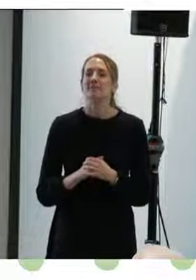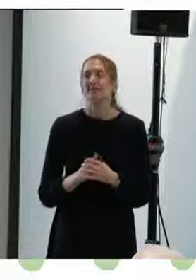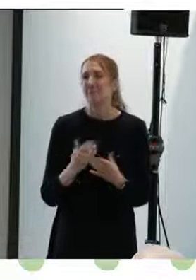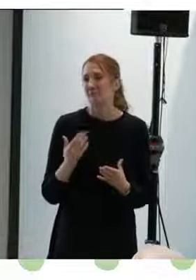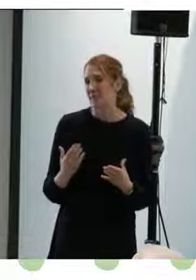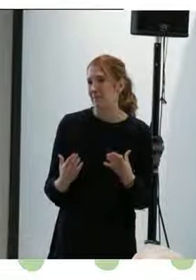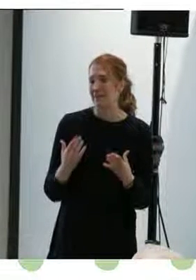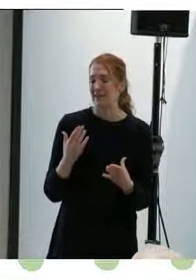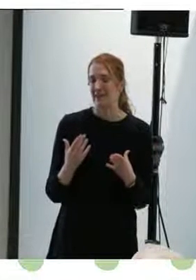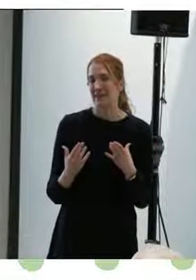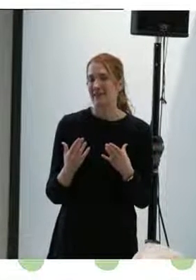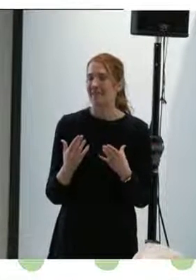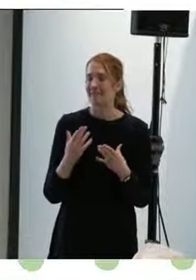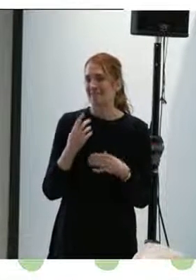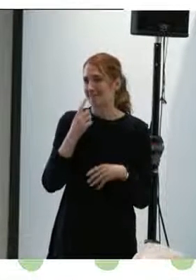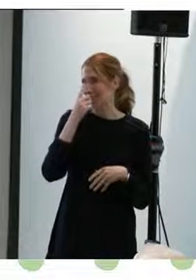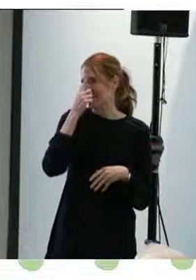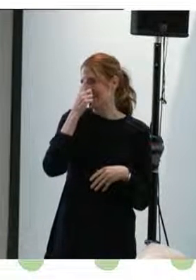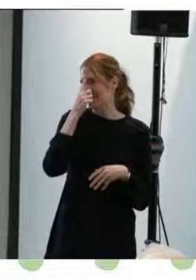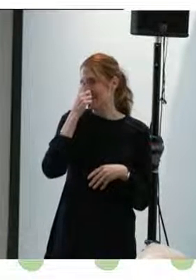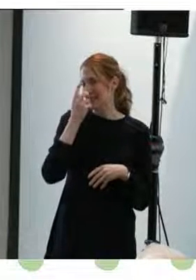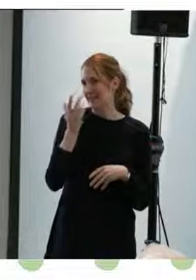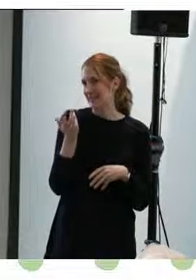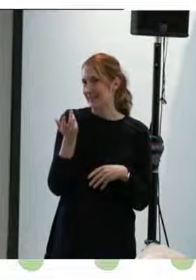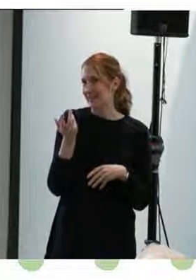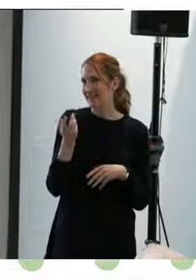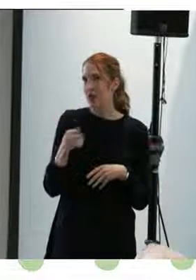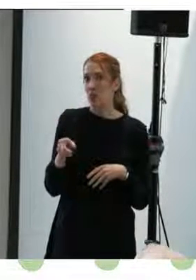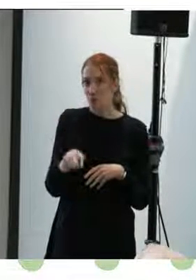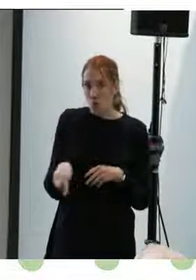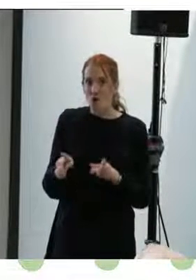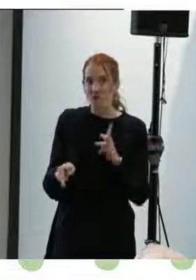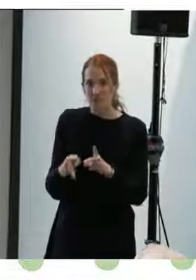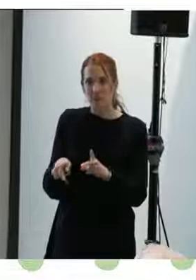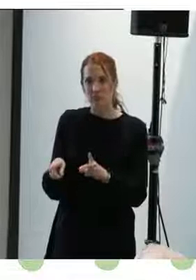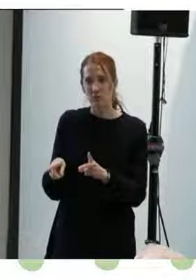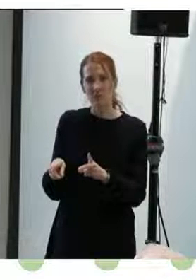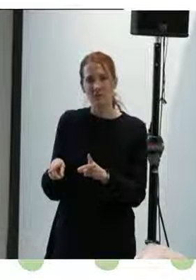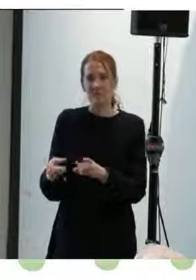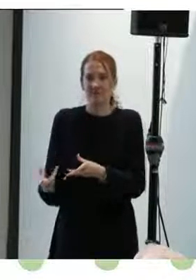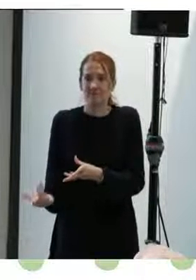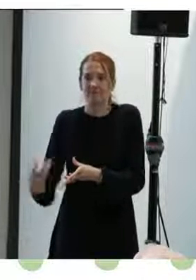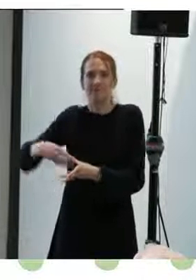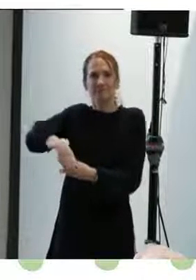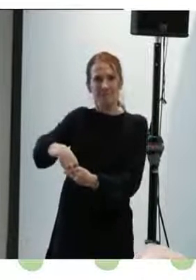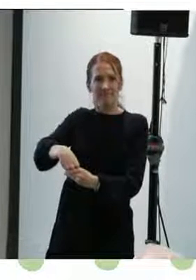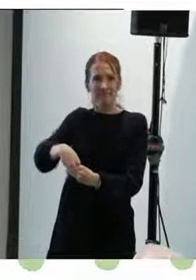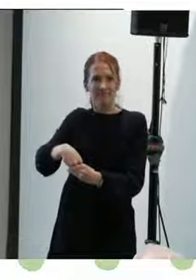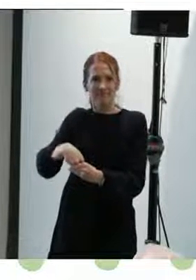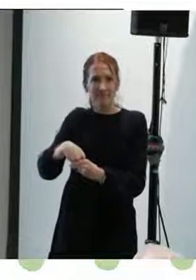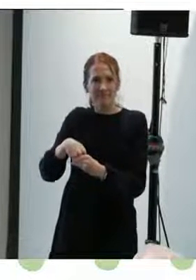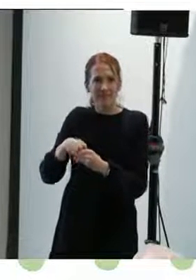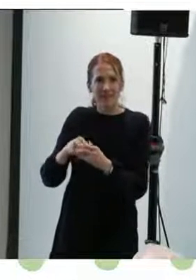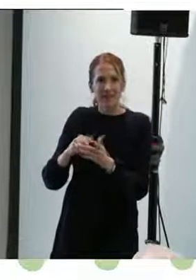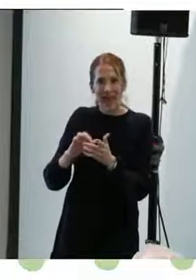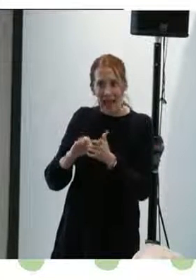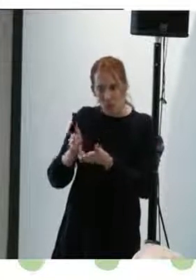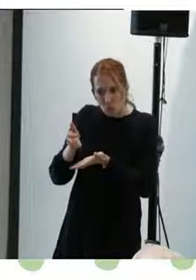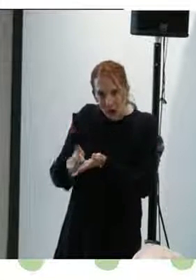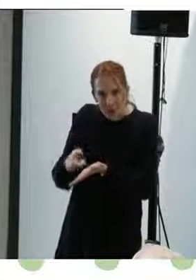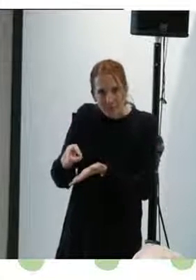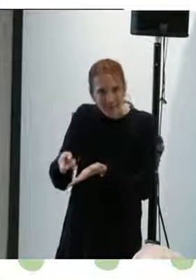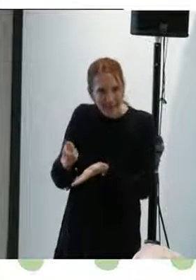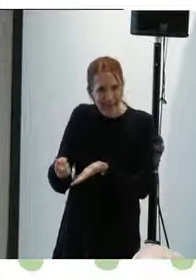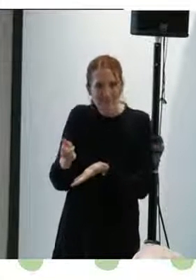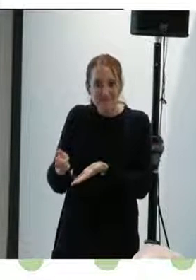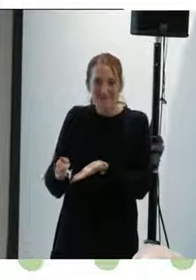be thinking about is, involving these very people in the, construction of knowledge about them and in the serving of them. So